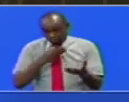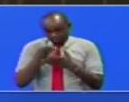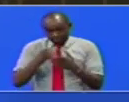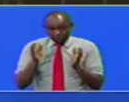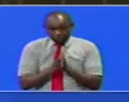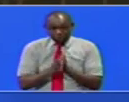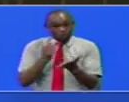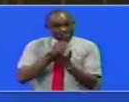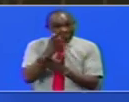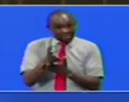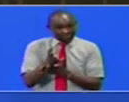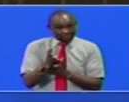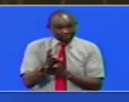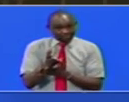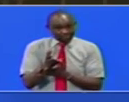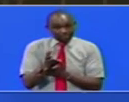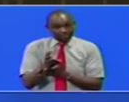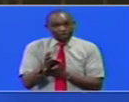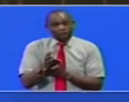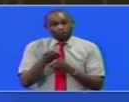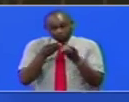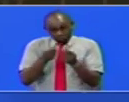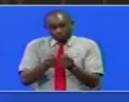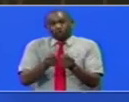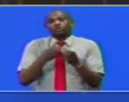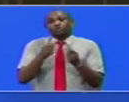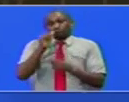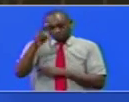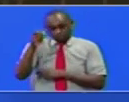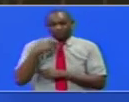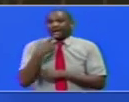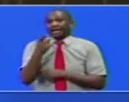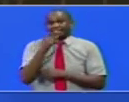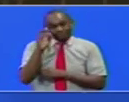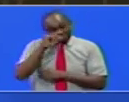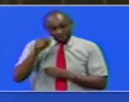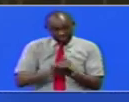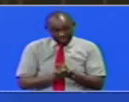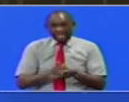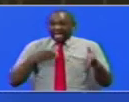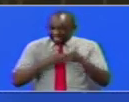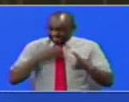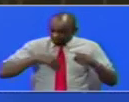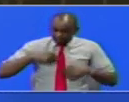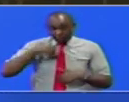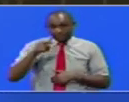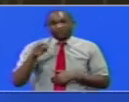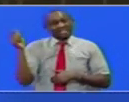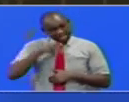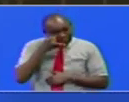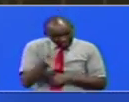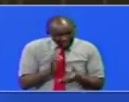the procurement of the audit vault software worth 100 million shillings. And the Ethics and Anti-Corruption Commission detectives went